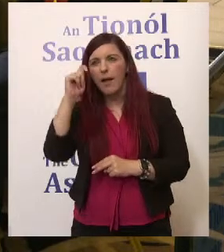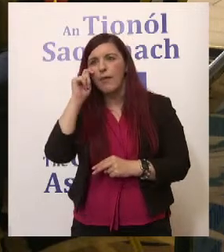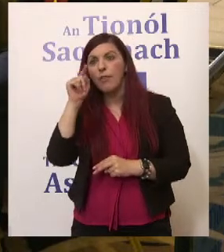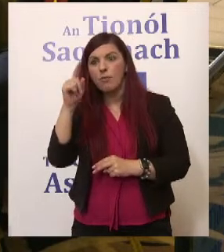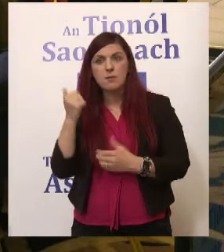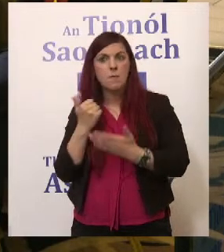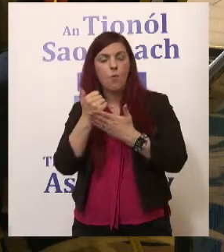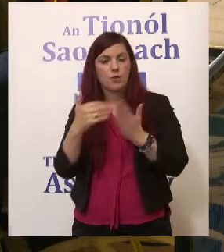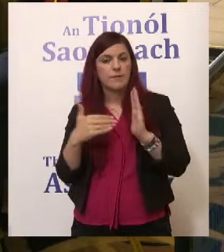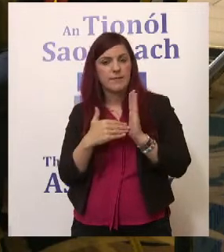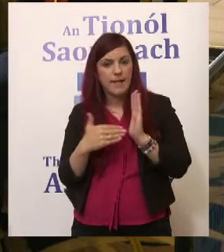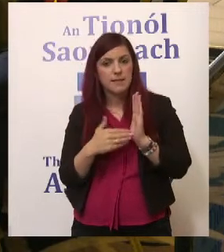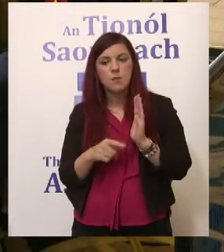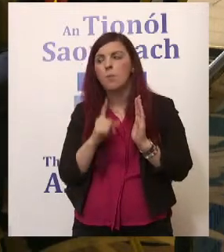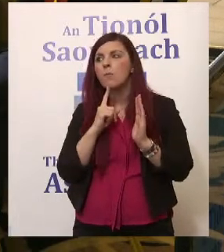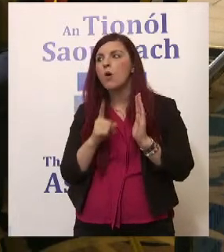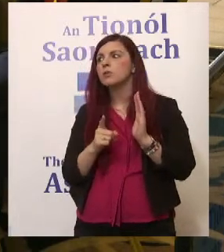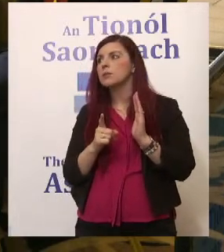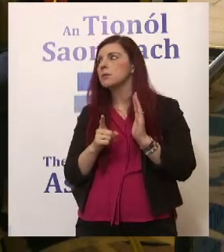of it. But,